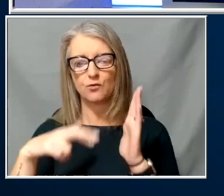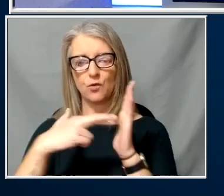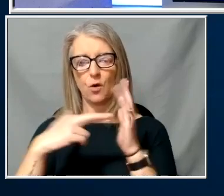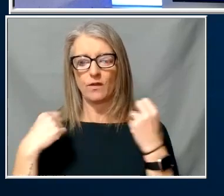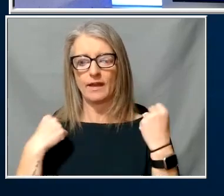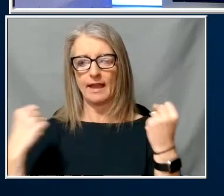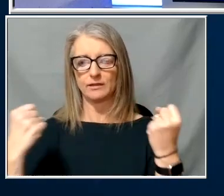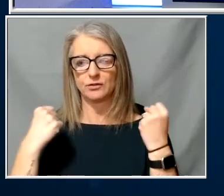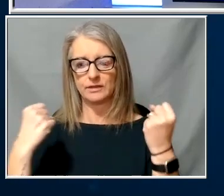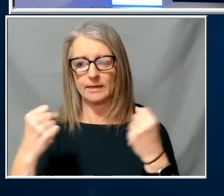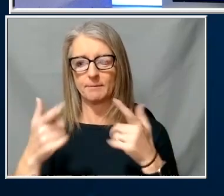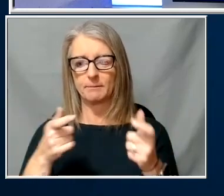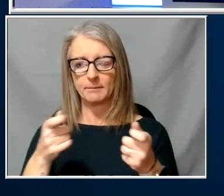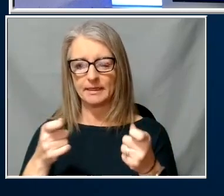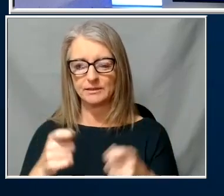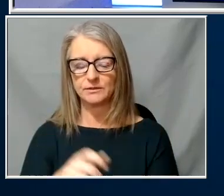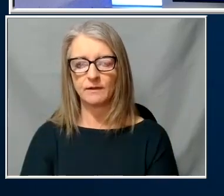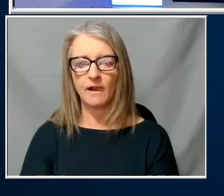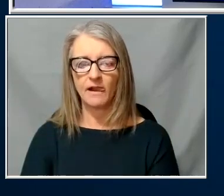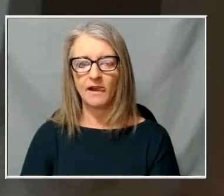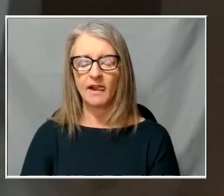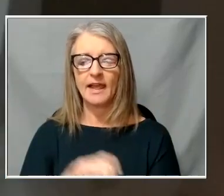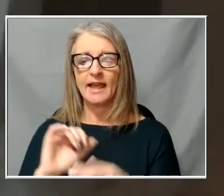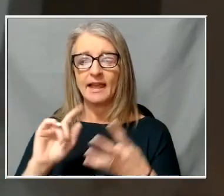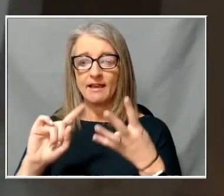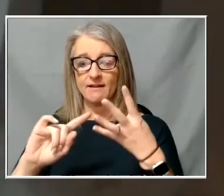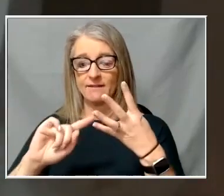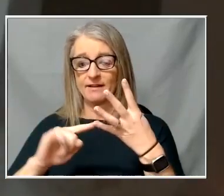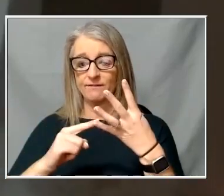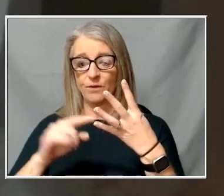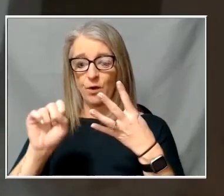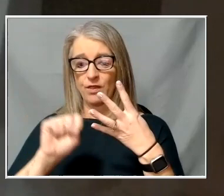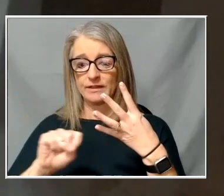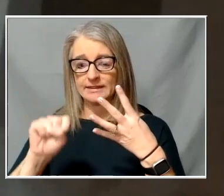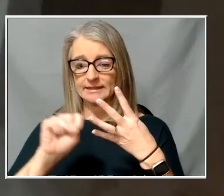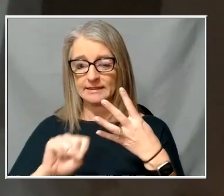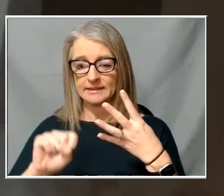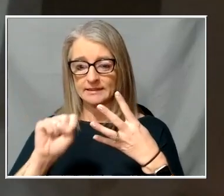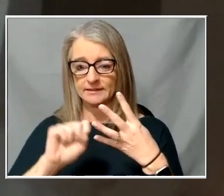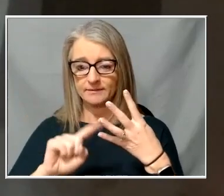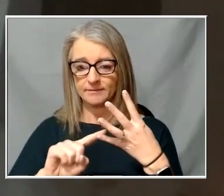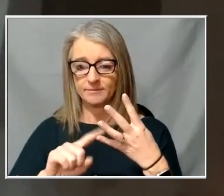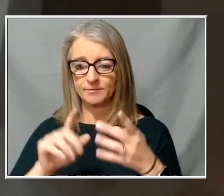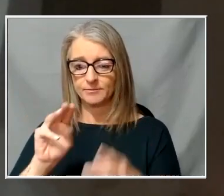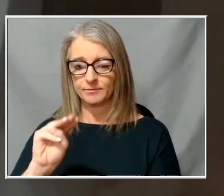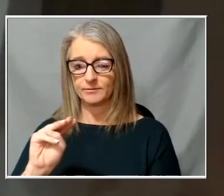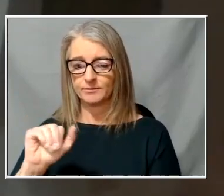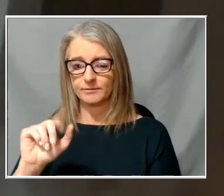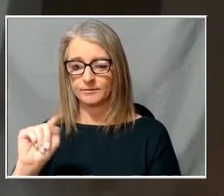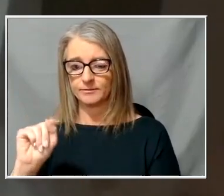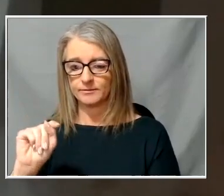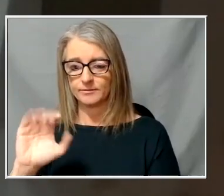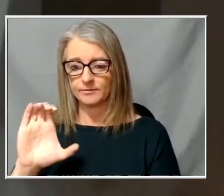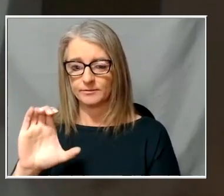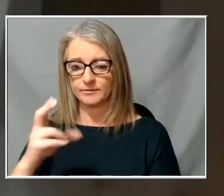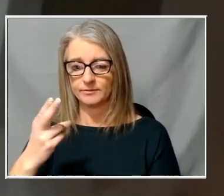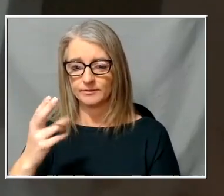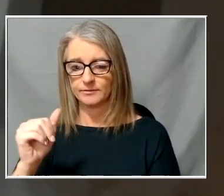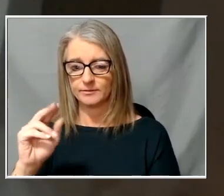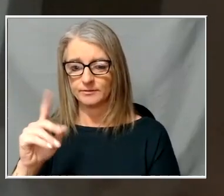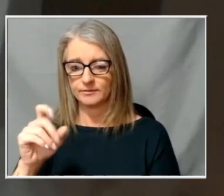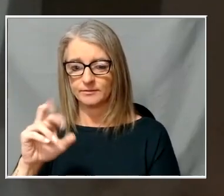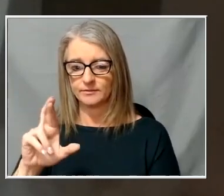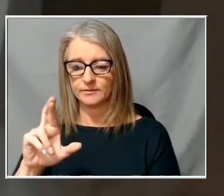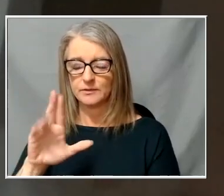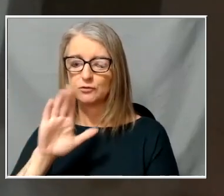management. That's every fourth Saturday, and it's under the auspices of Matt Chandler. And it's a